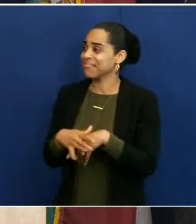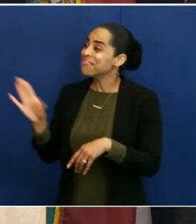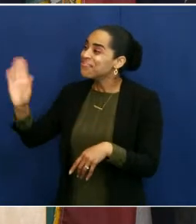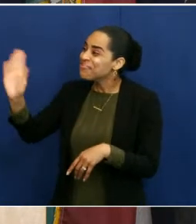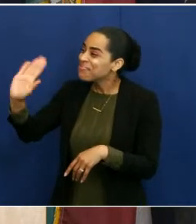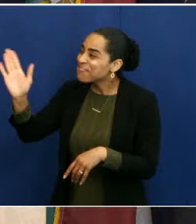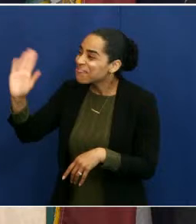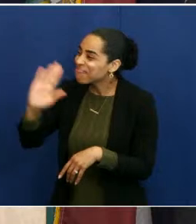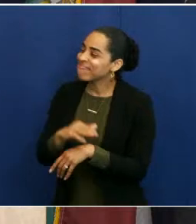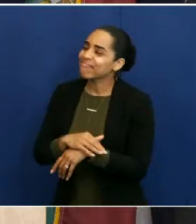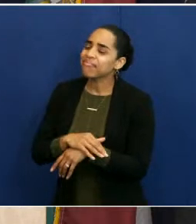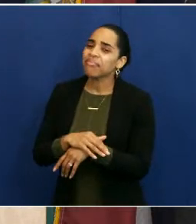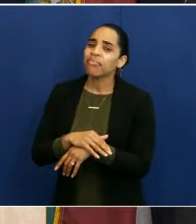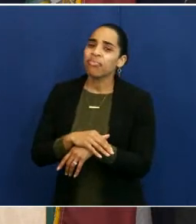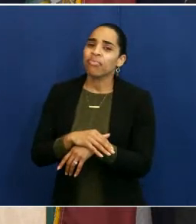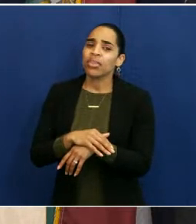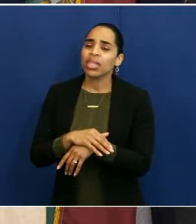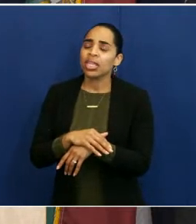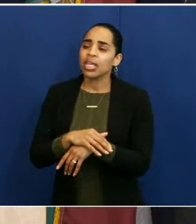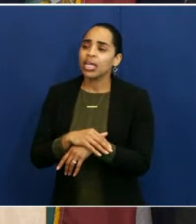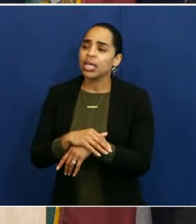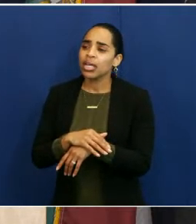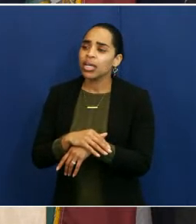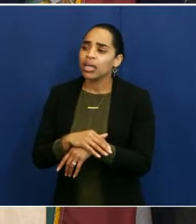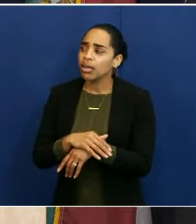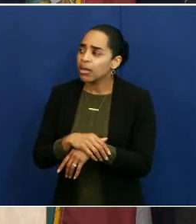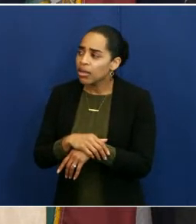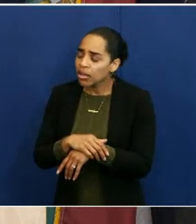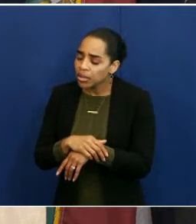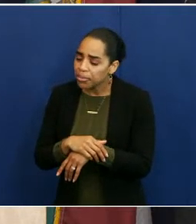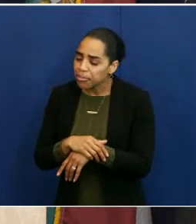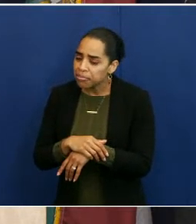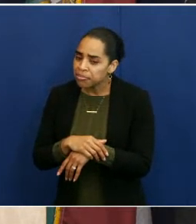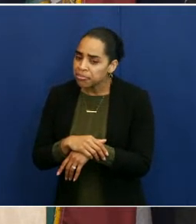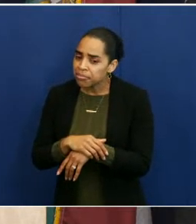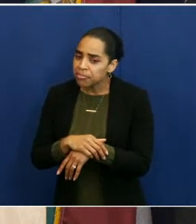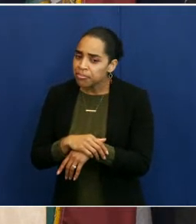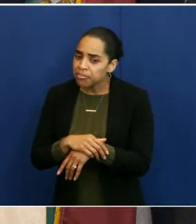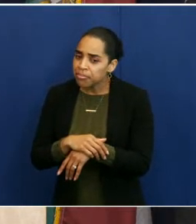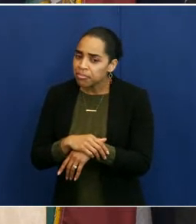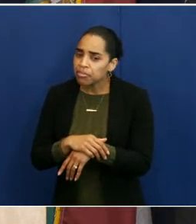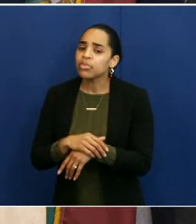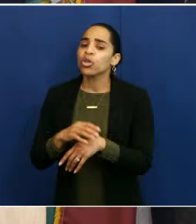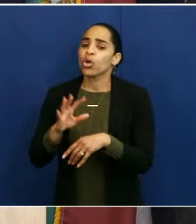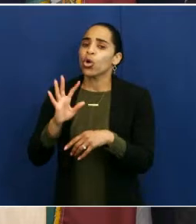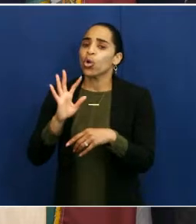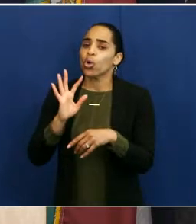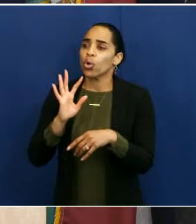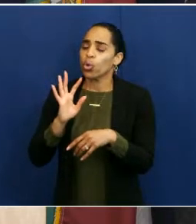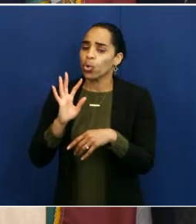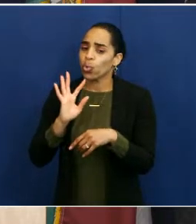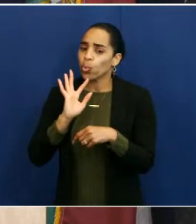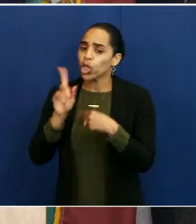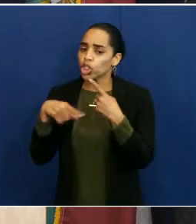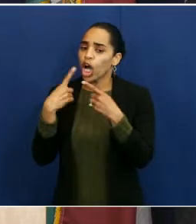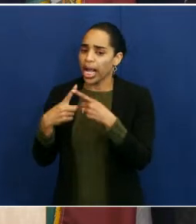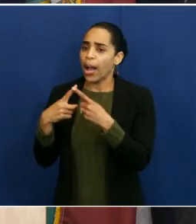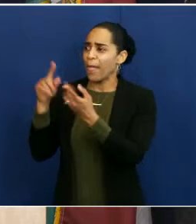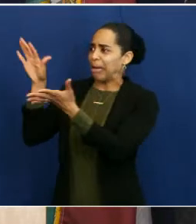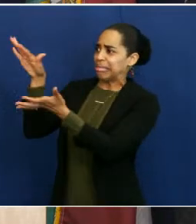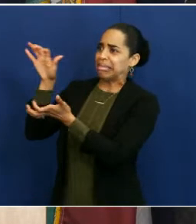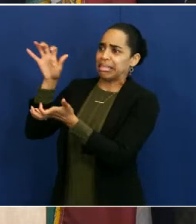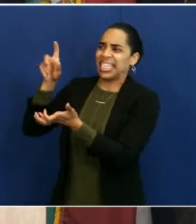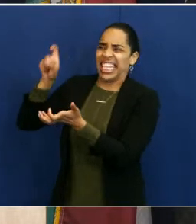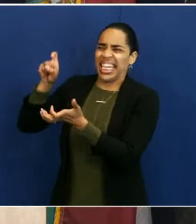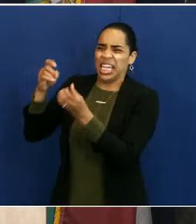Hi, I know we talked a lot about supply outpacing demand, and obviously that's still, demand outpacing supply, and obviously that's still the case. But with